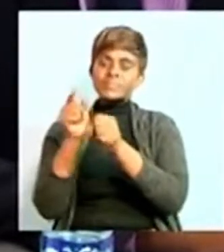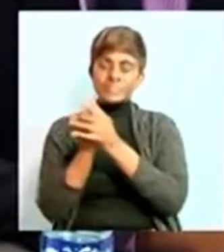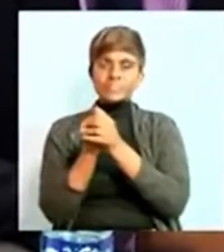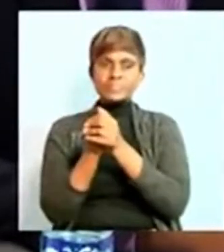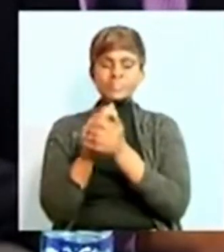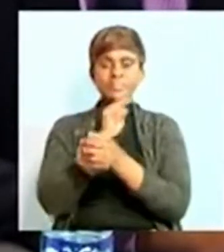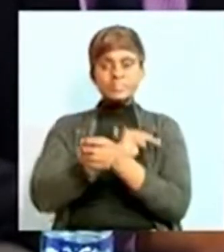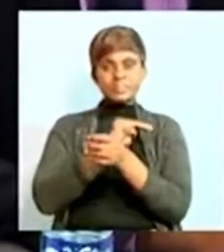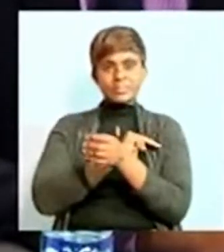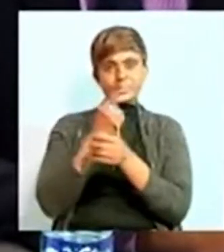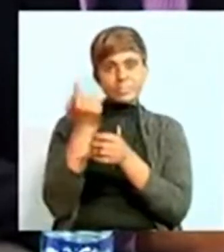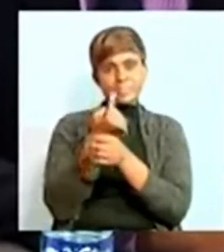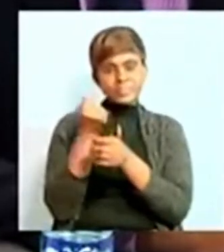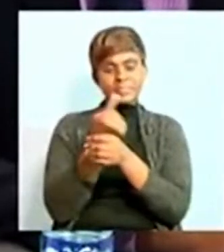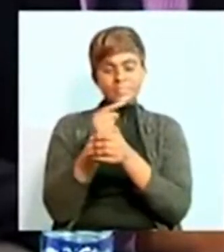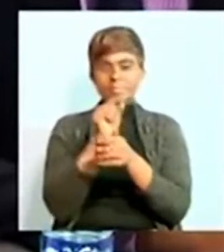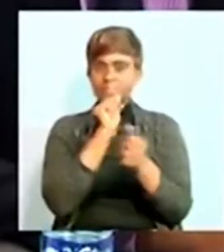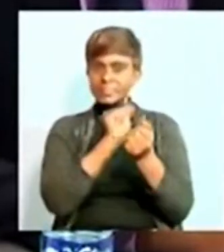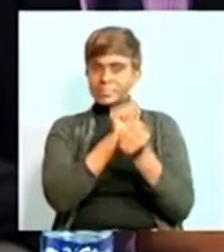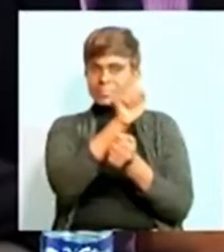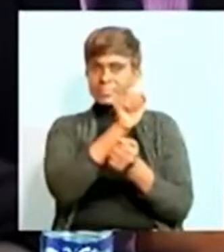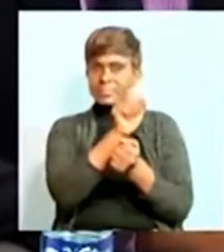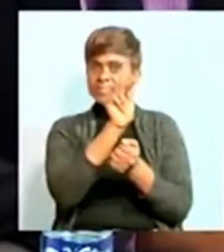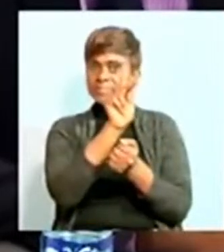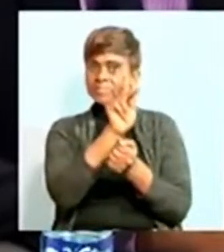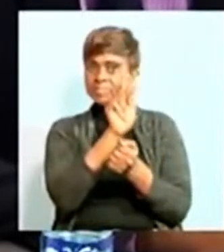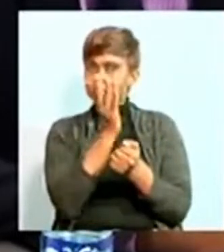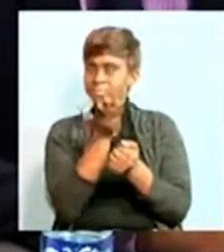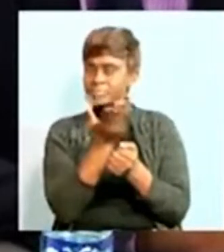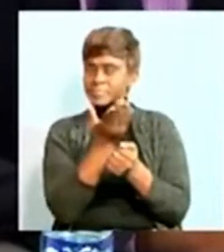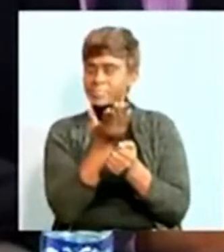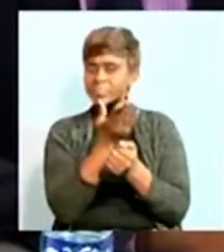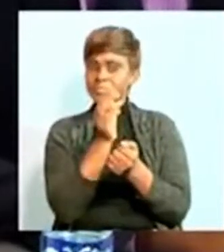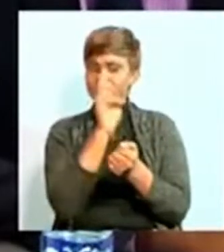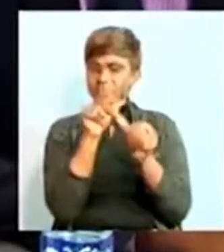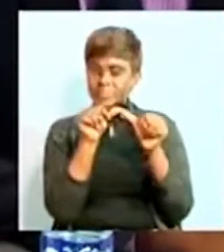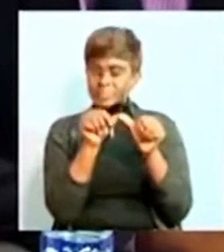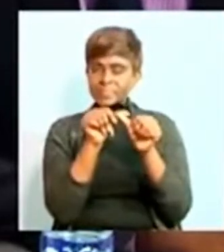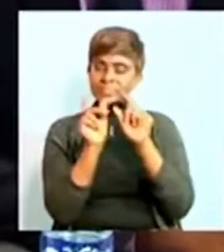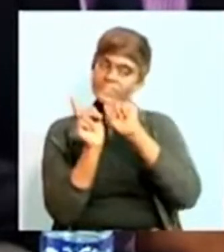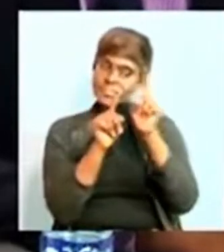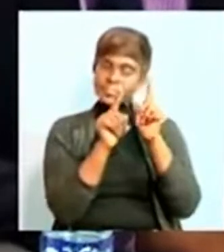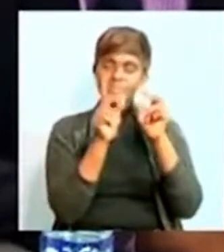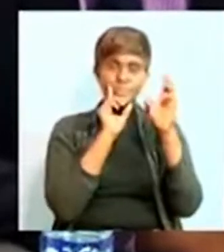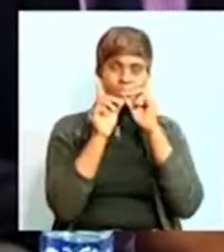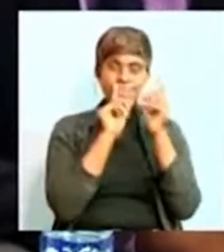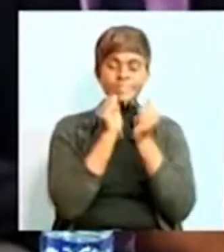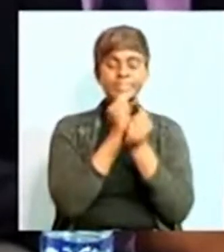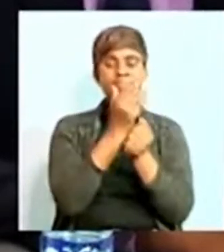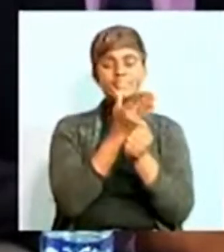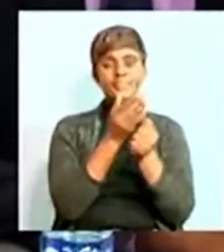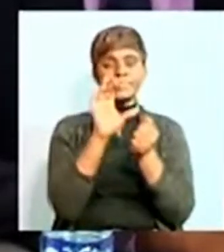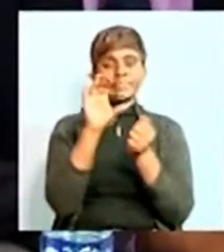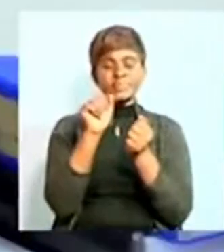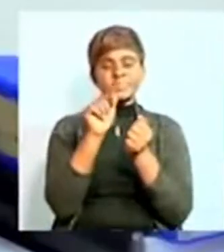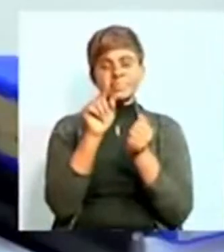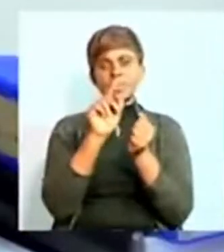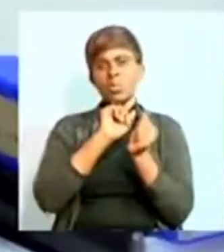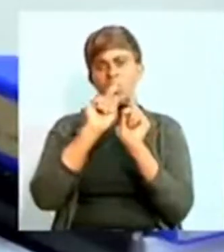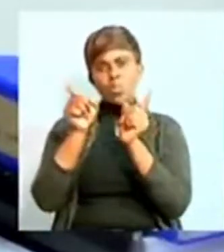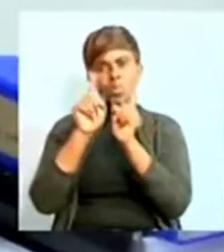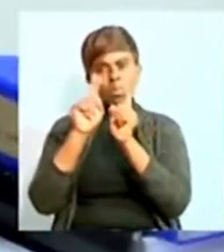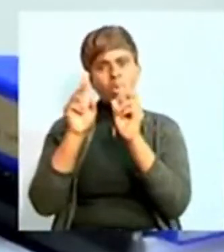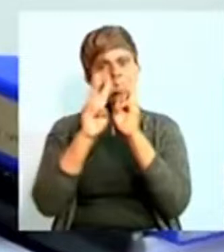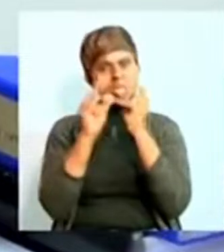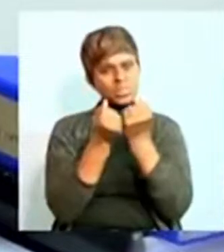the NAPSA is only presence in Solwezi. So I think we will still endeavor to engage them. CS, you go for workshops